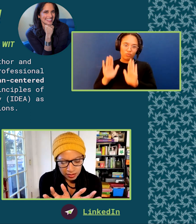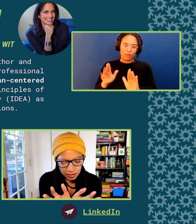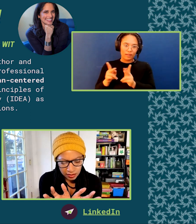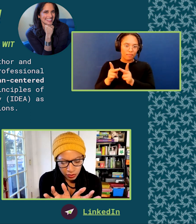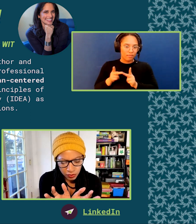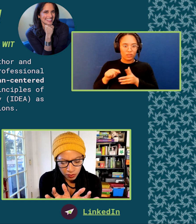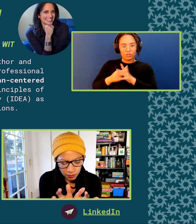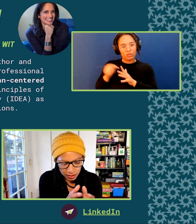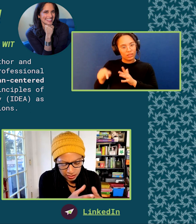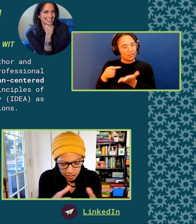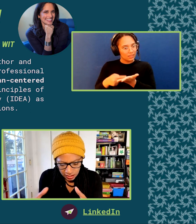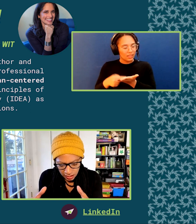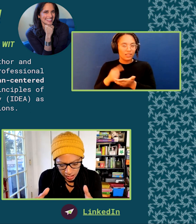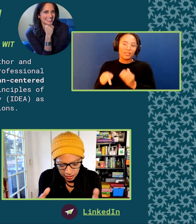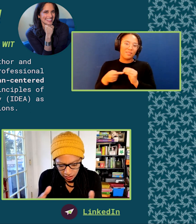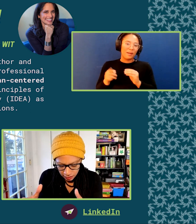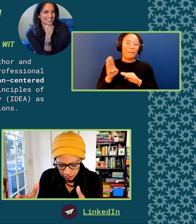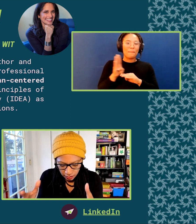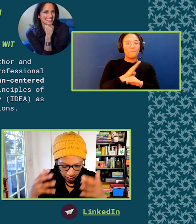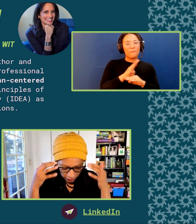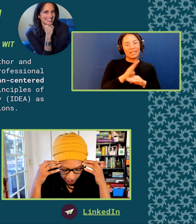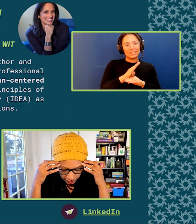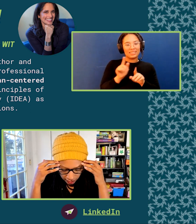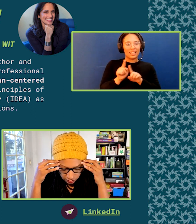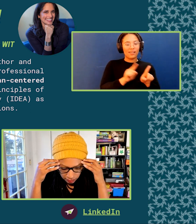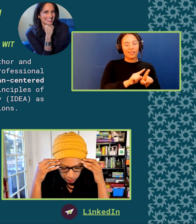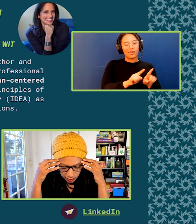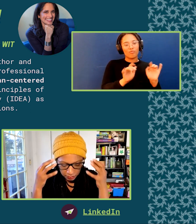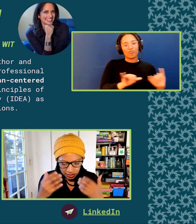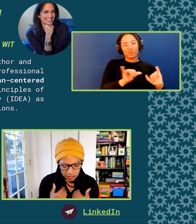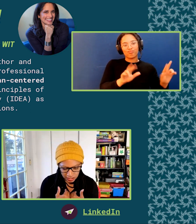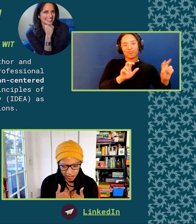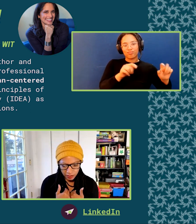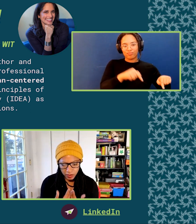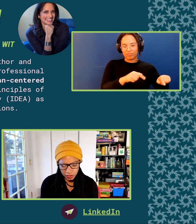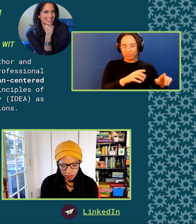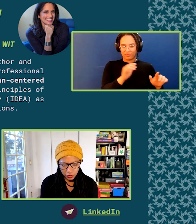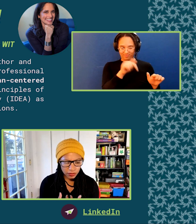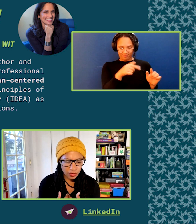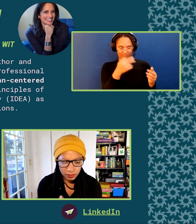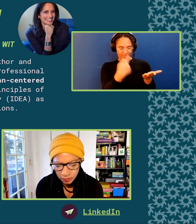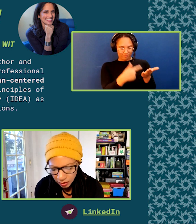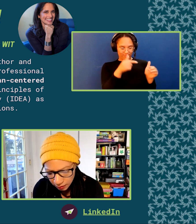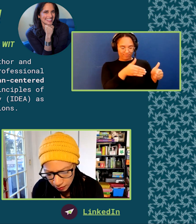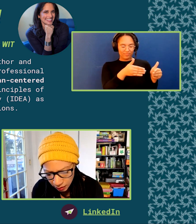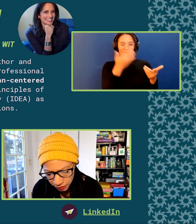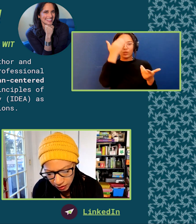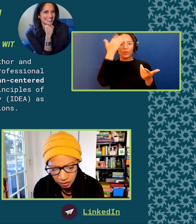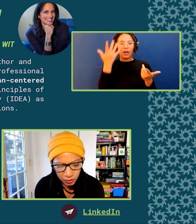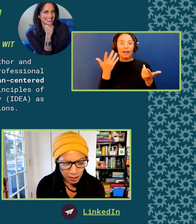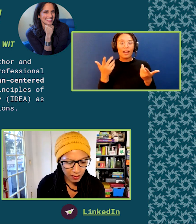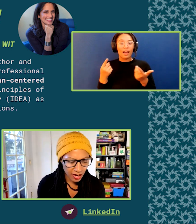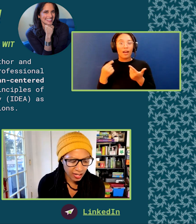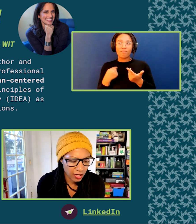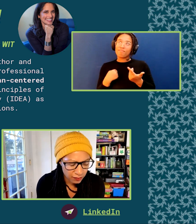around business as usual, because I think if I, I'm sitting down, I'm watching the news, I'm, reading